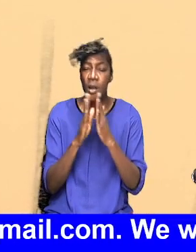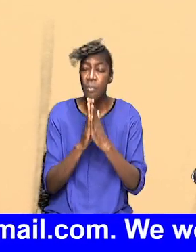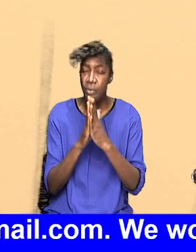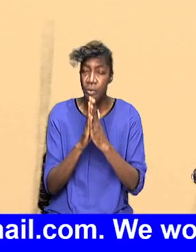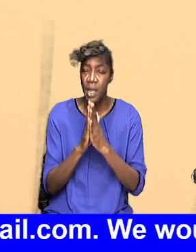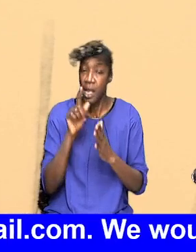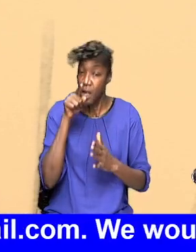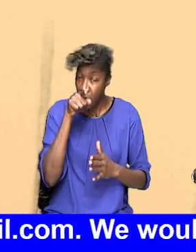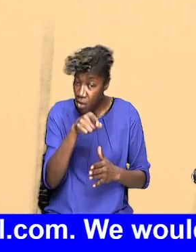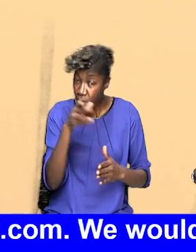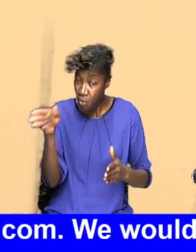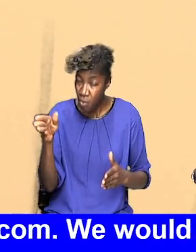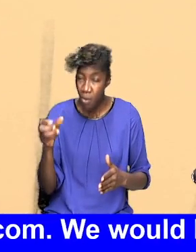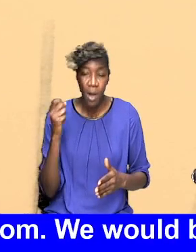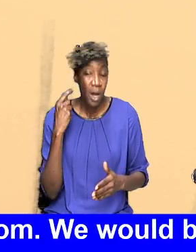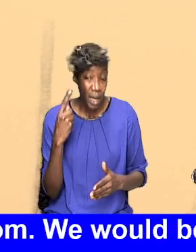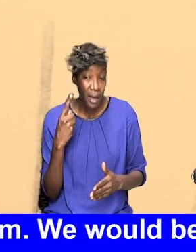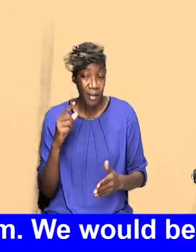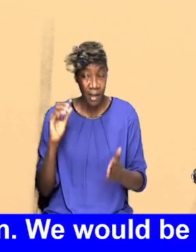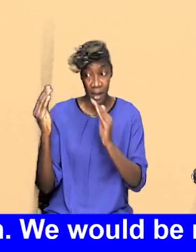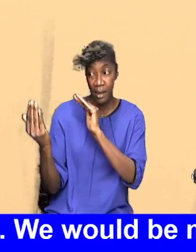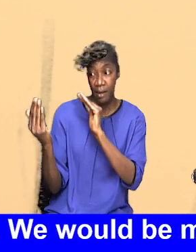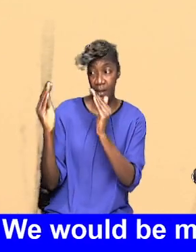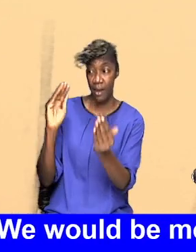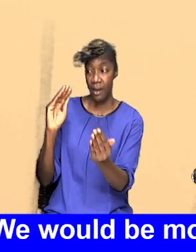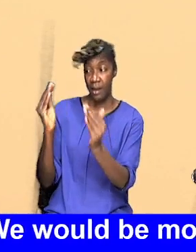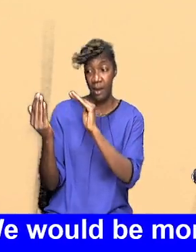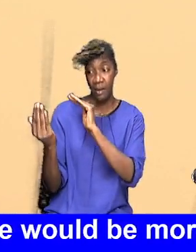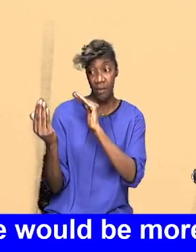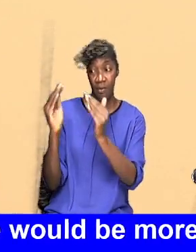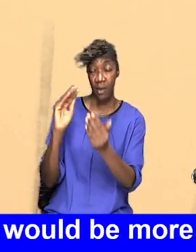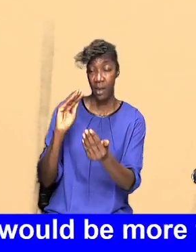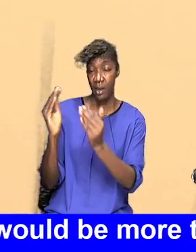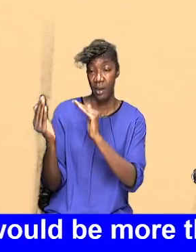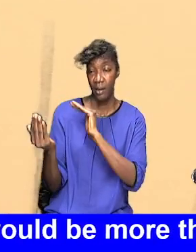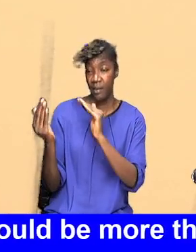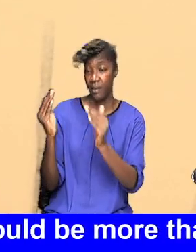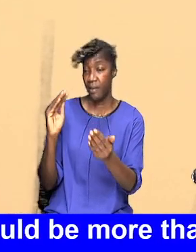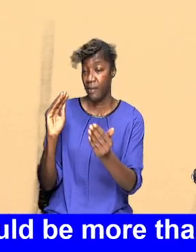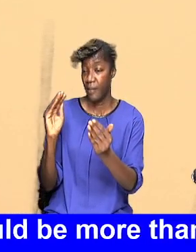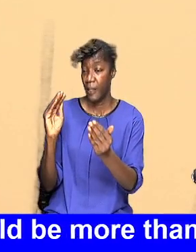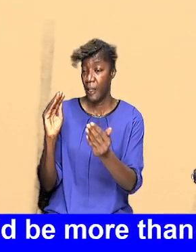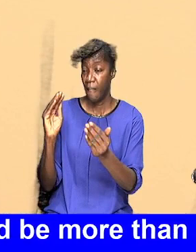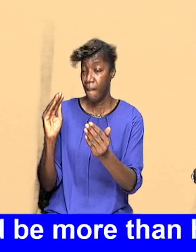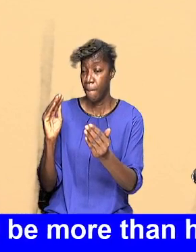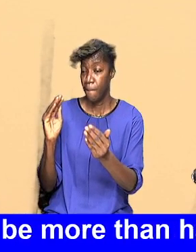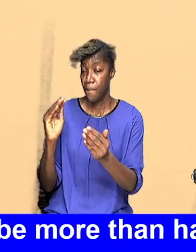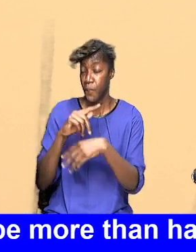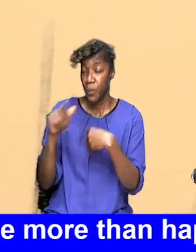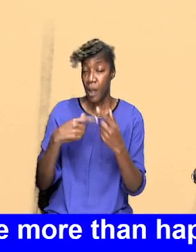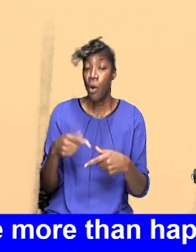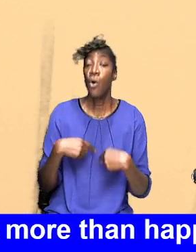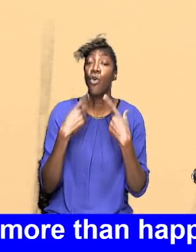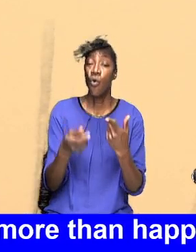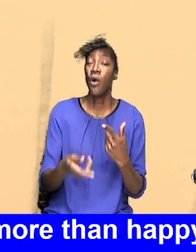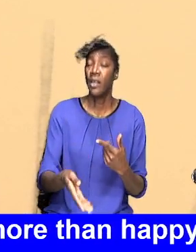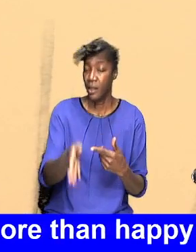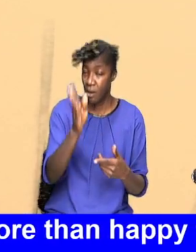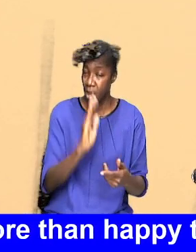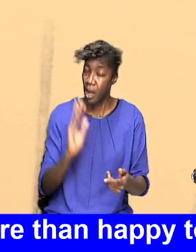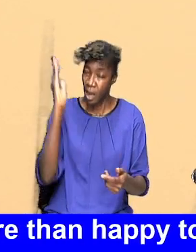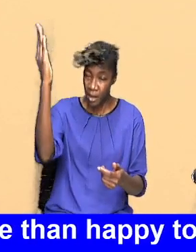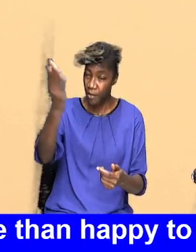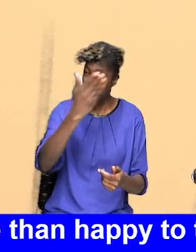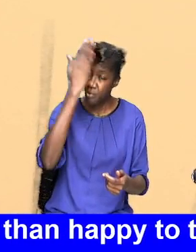will understand that there is a contrasting attitude being taught in all that I've said tonight about getting into the presence of